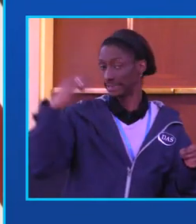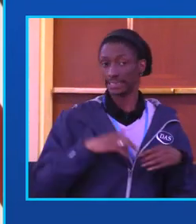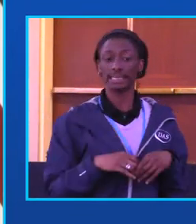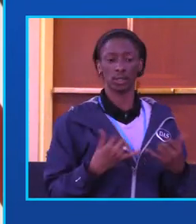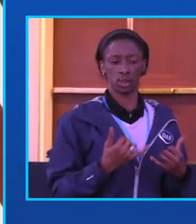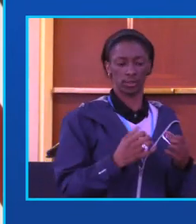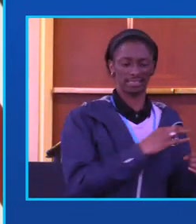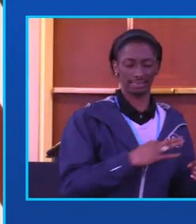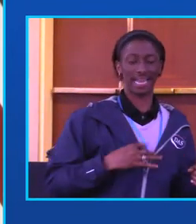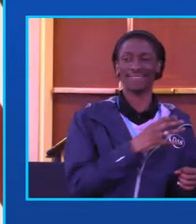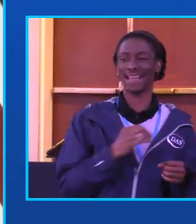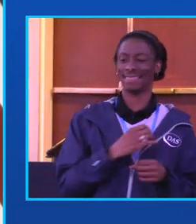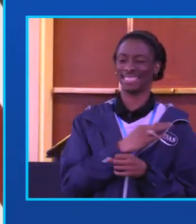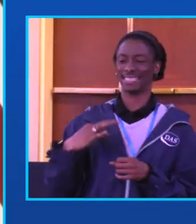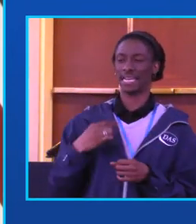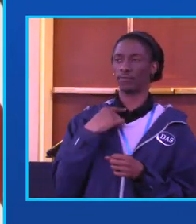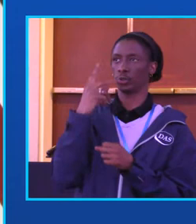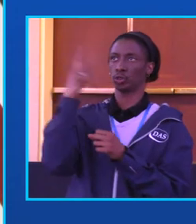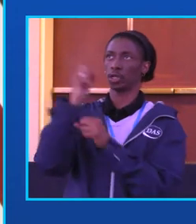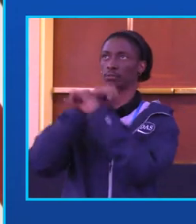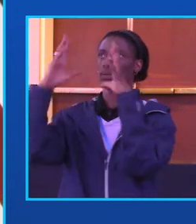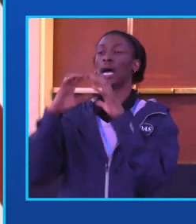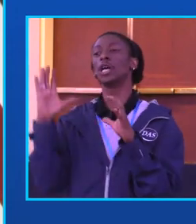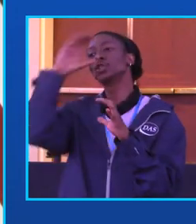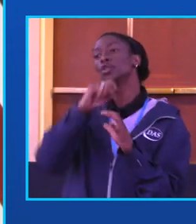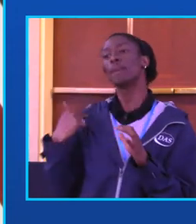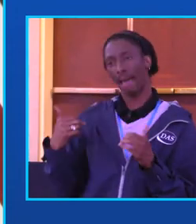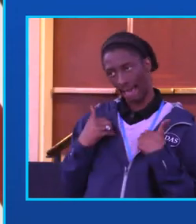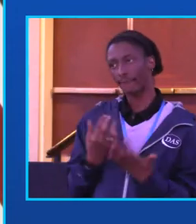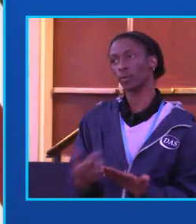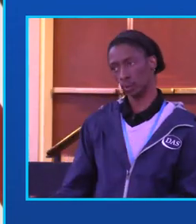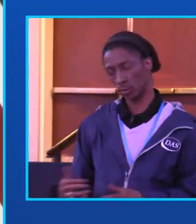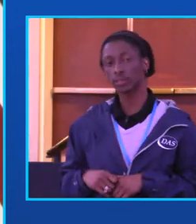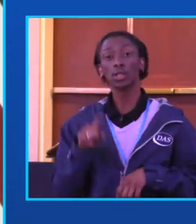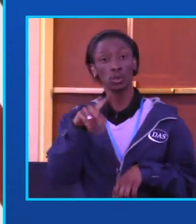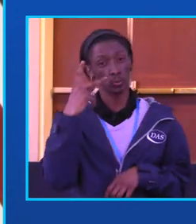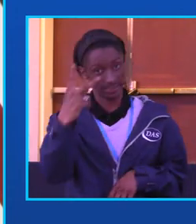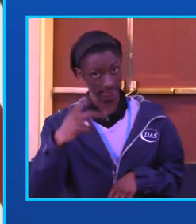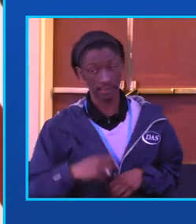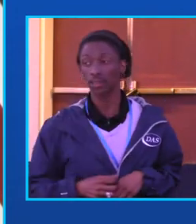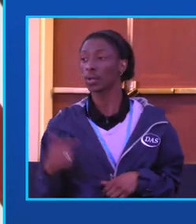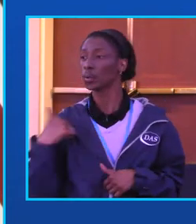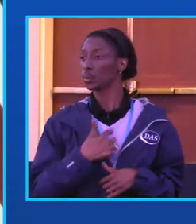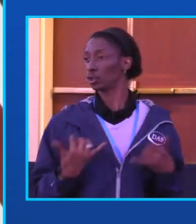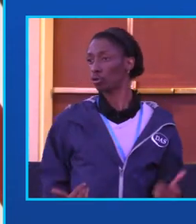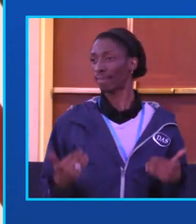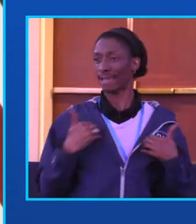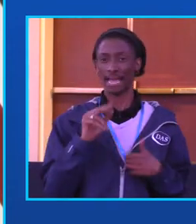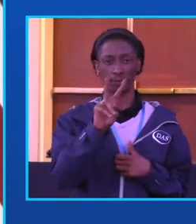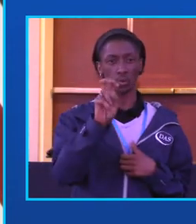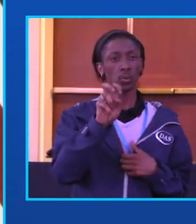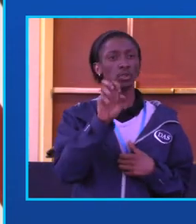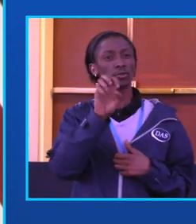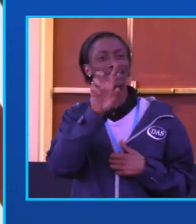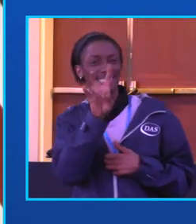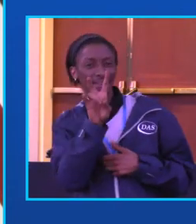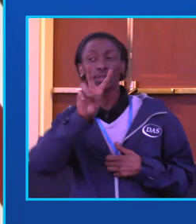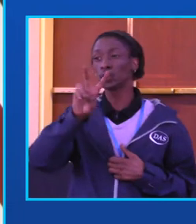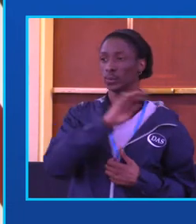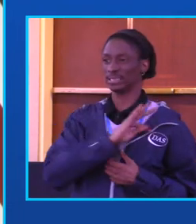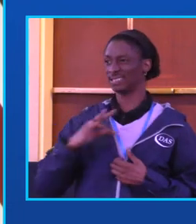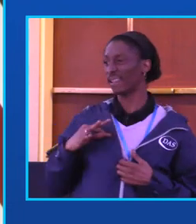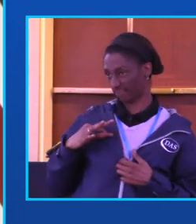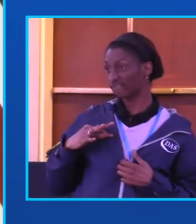then the staffing that we could envision, assuming we have the resources. As you can see, we currently have 272 staff